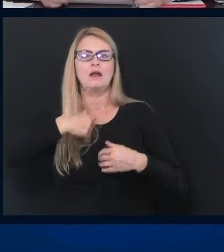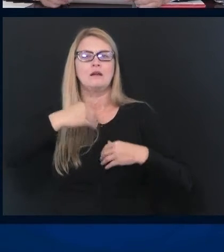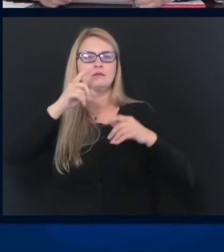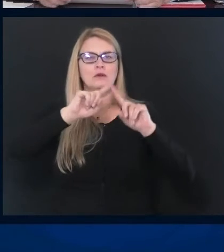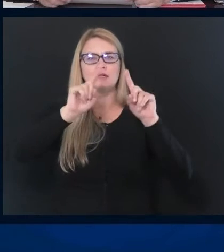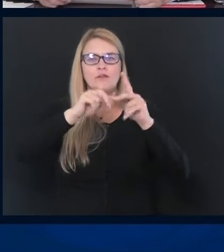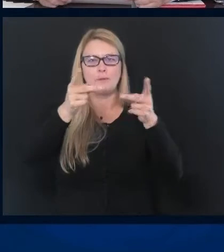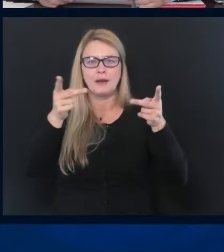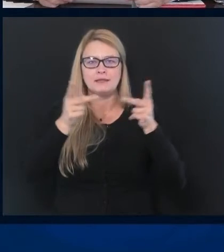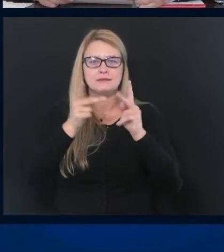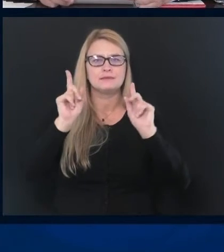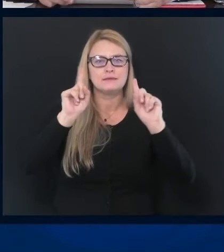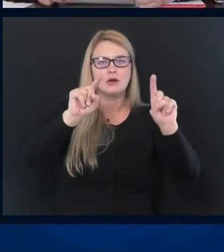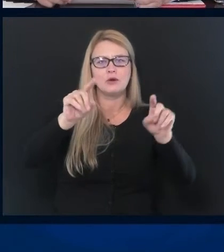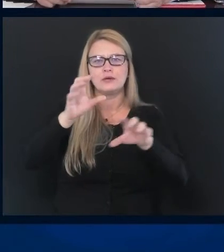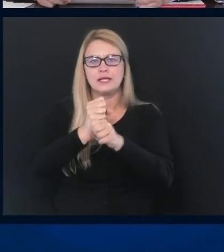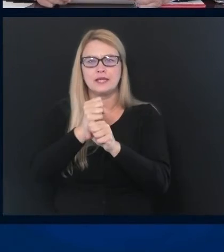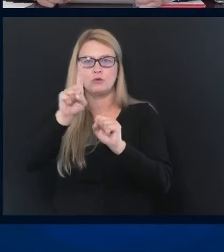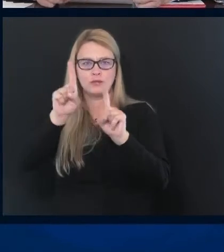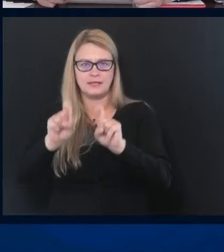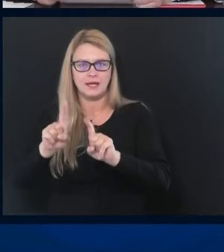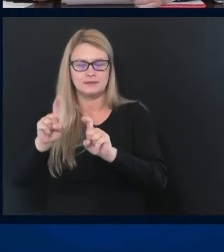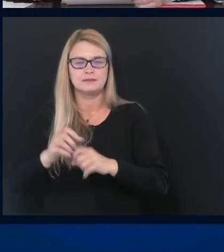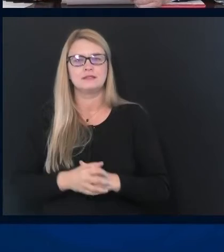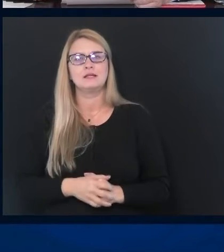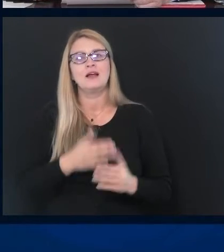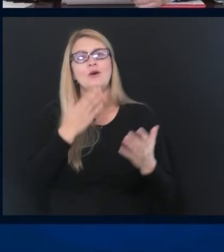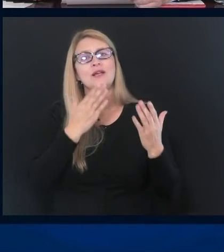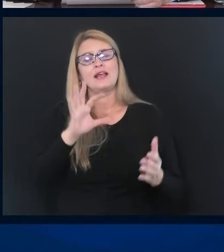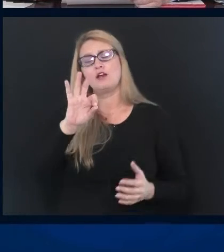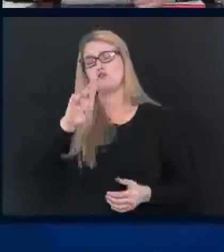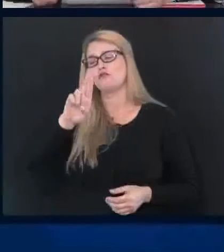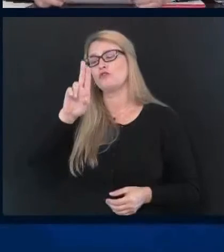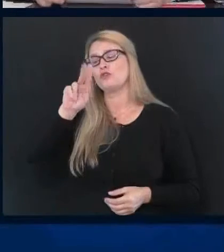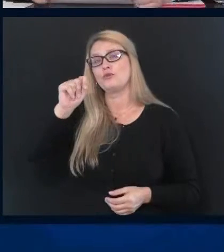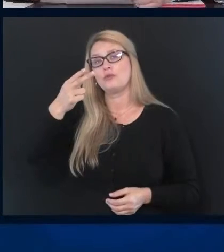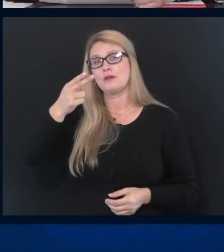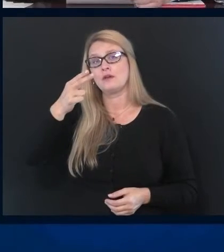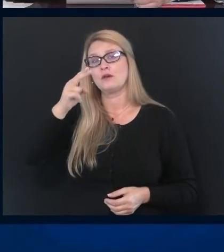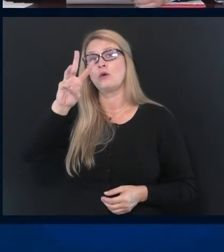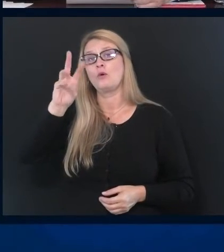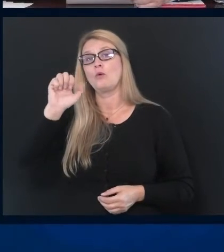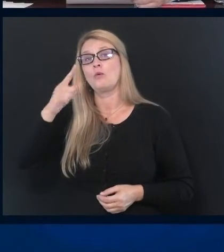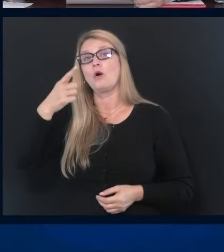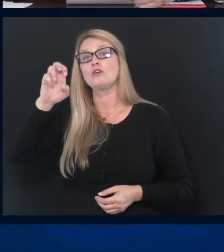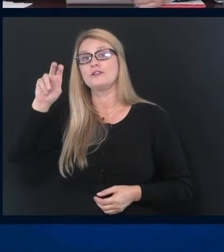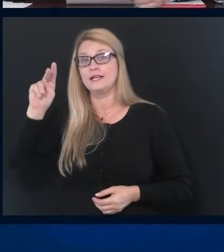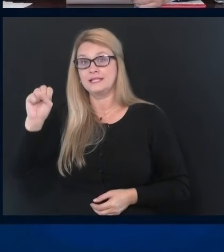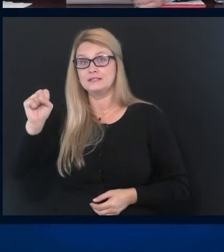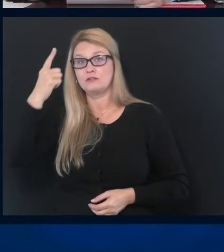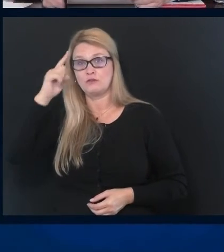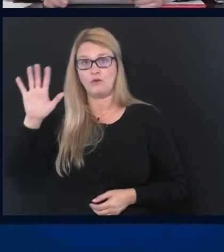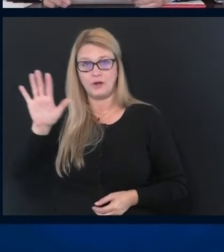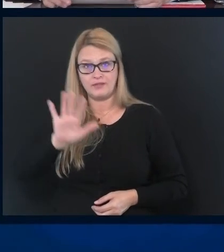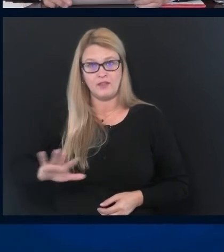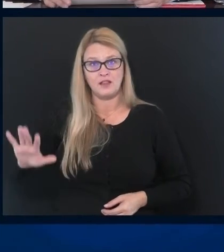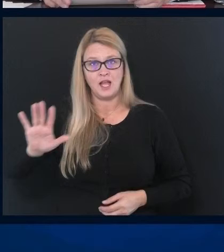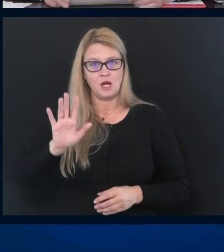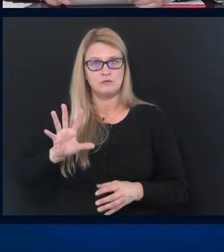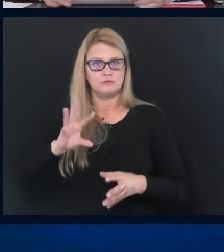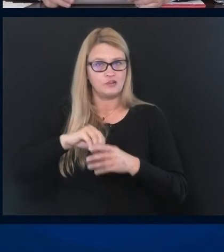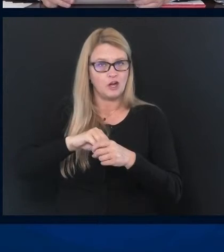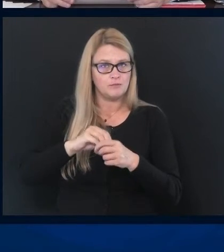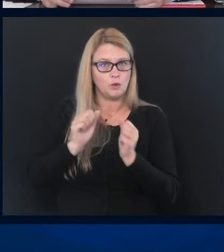all that. All you got to do is pull that up. We thank Fruth and Walgreens for the